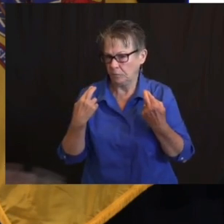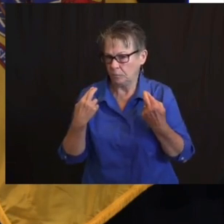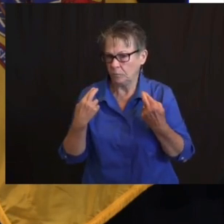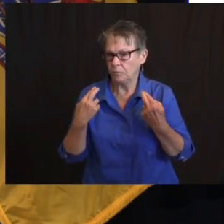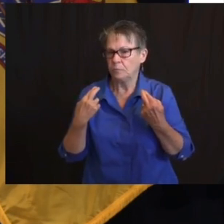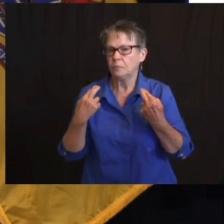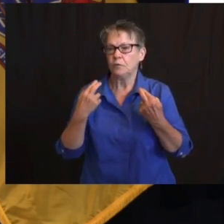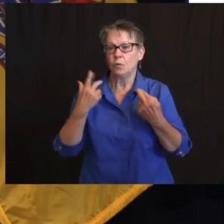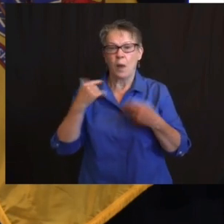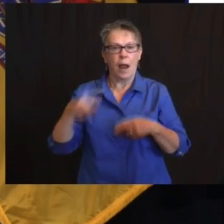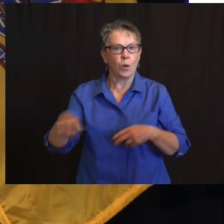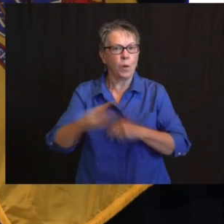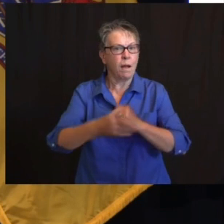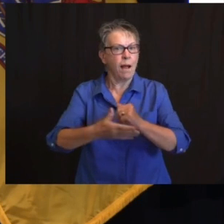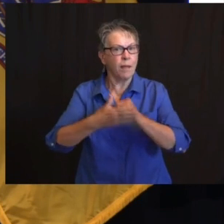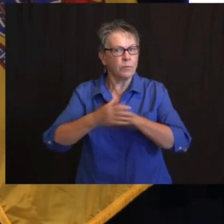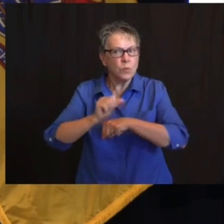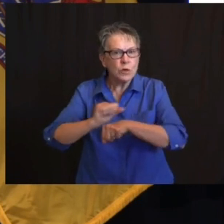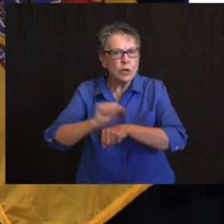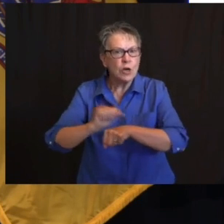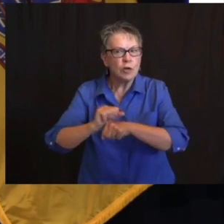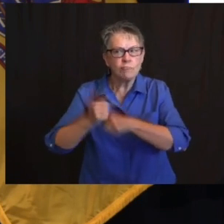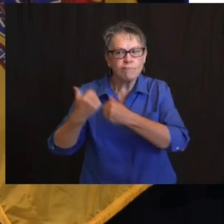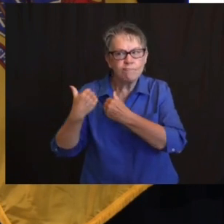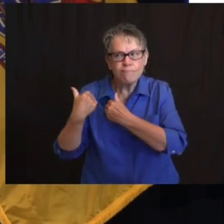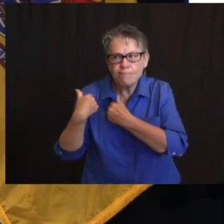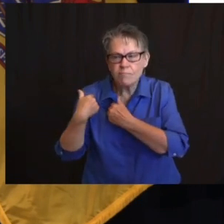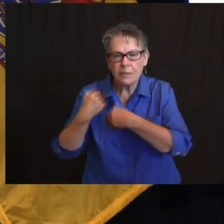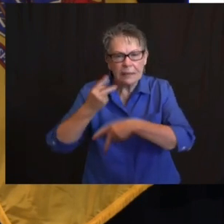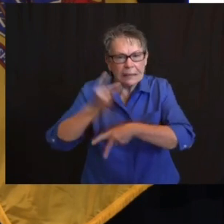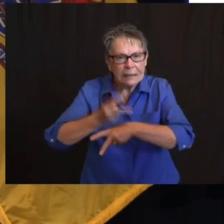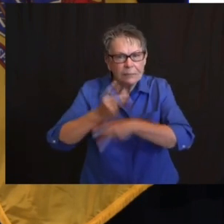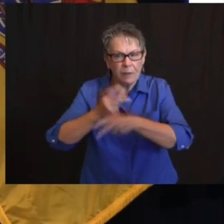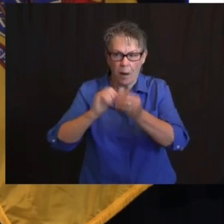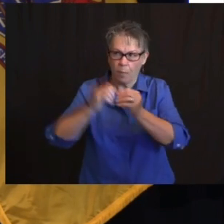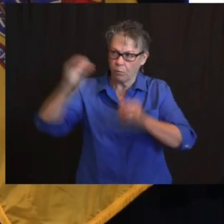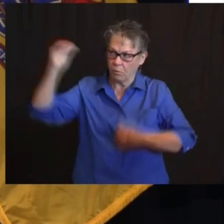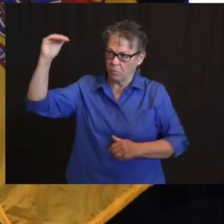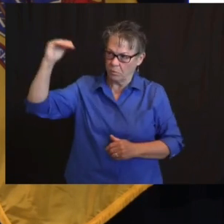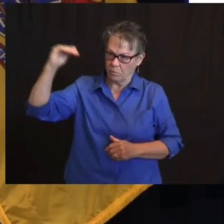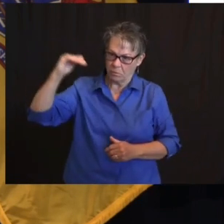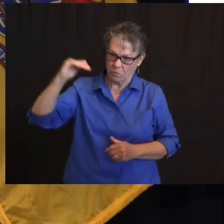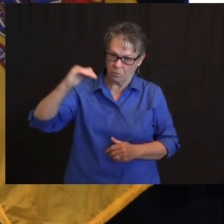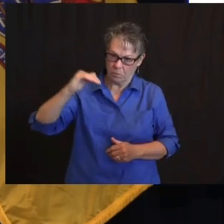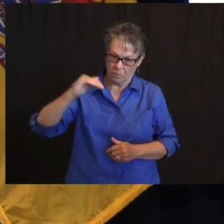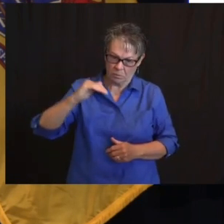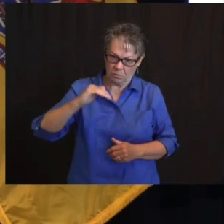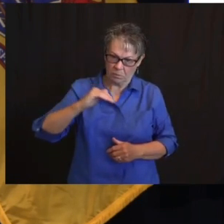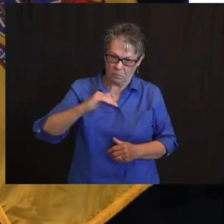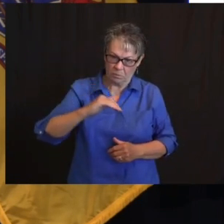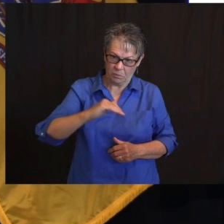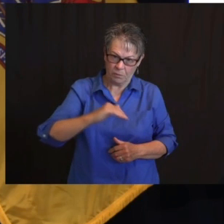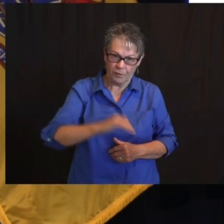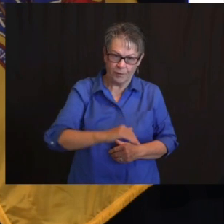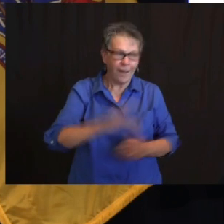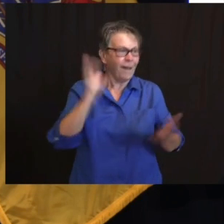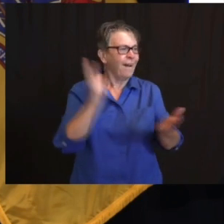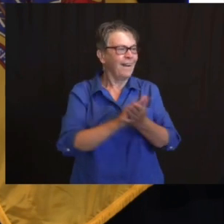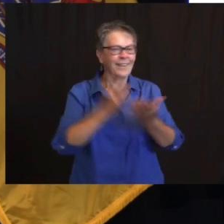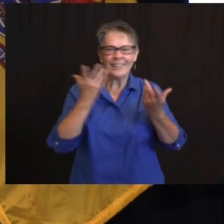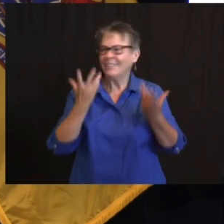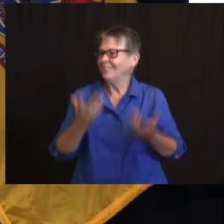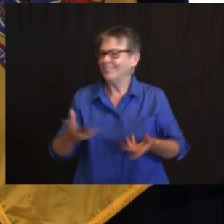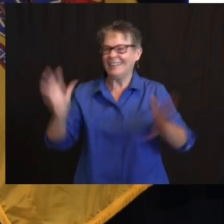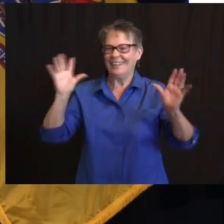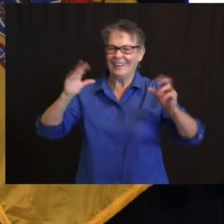them. But that does not mean that we're out of the woods. It doesn't mean that this is history. Again,